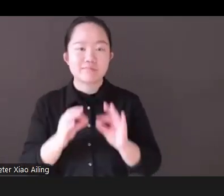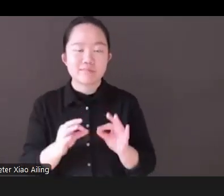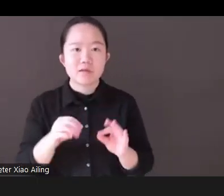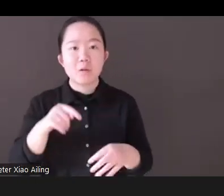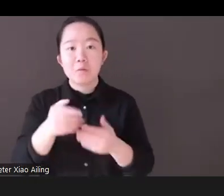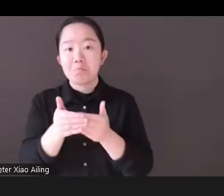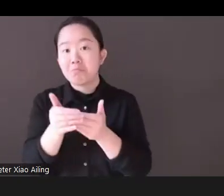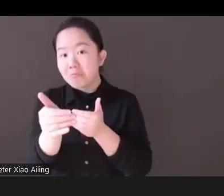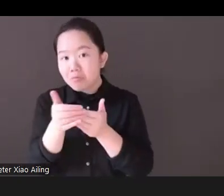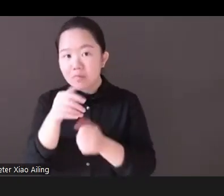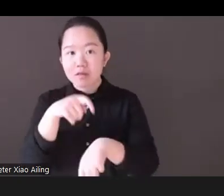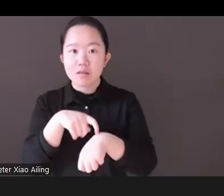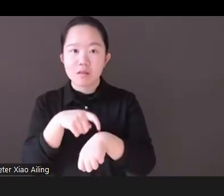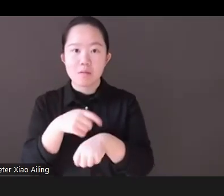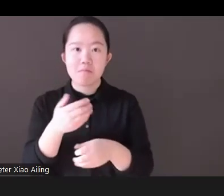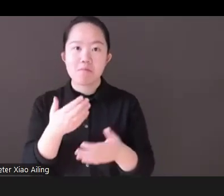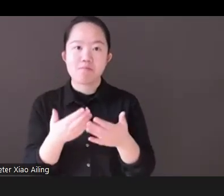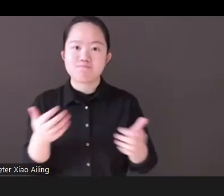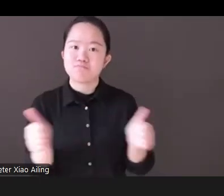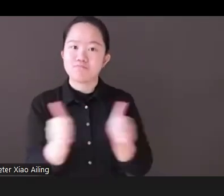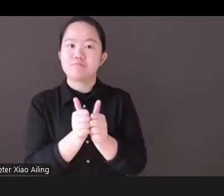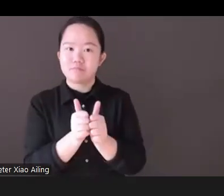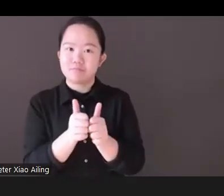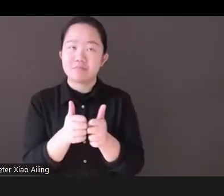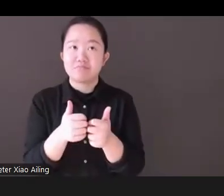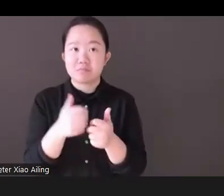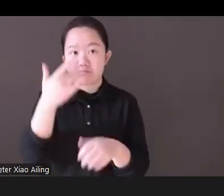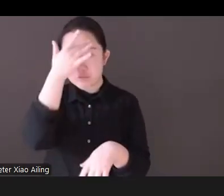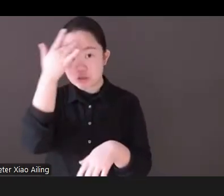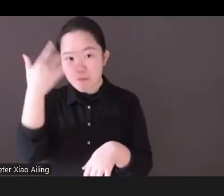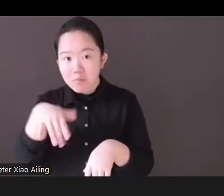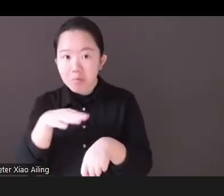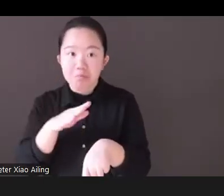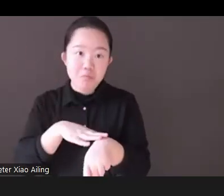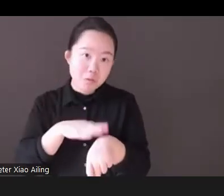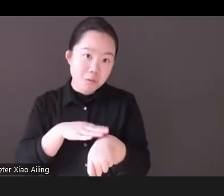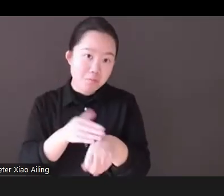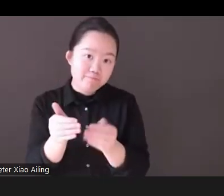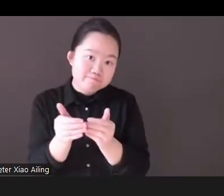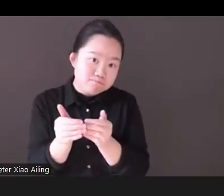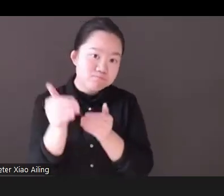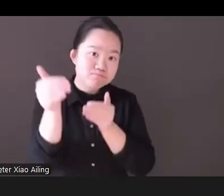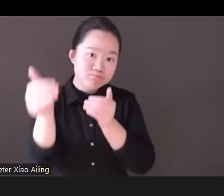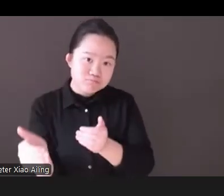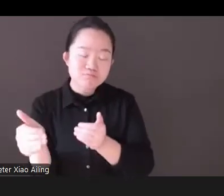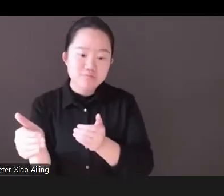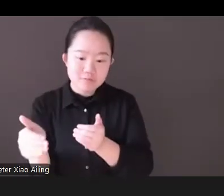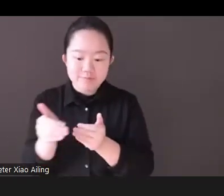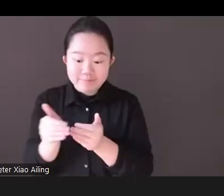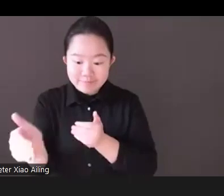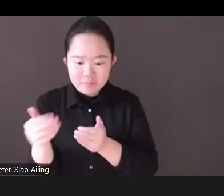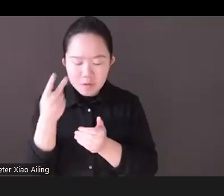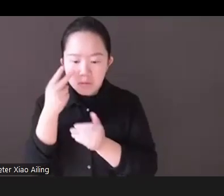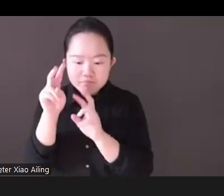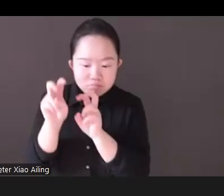we know how much notifications and all that we've received and what are the main concerns and issues,